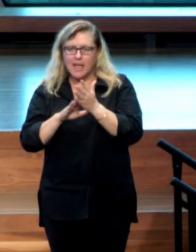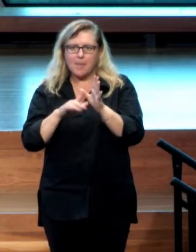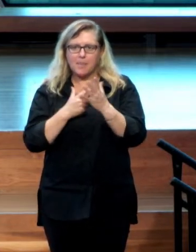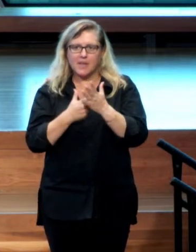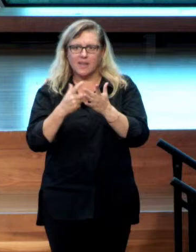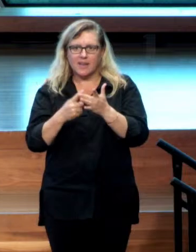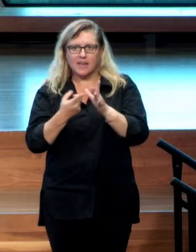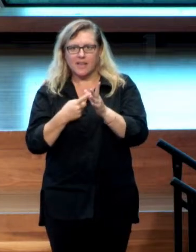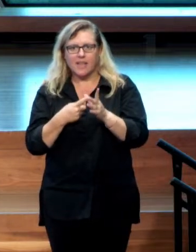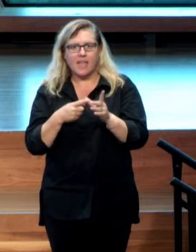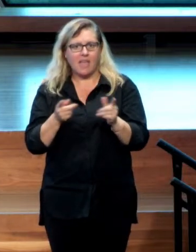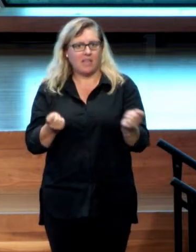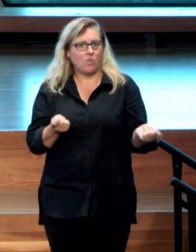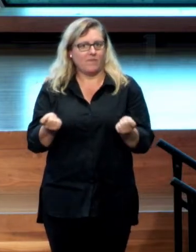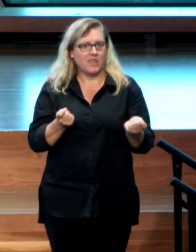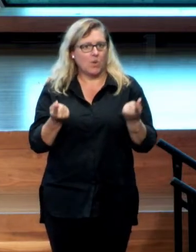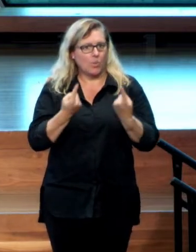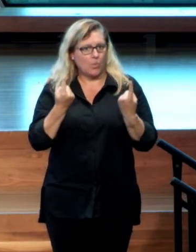Adolfo Aranjuez.